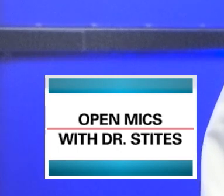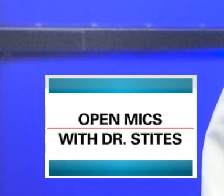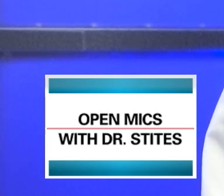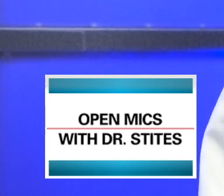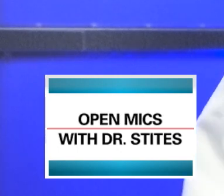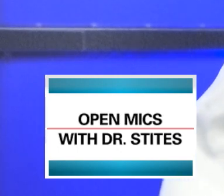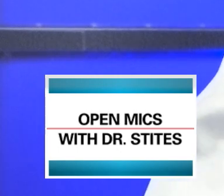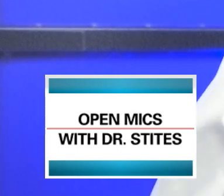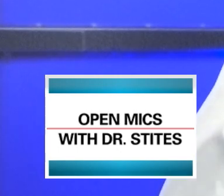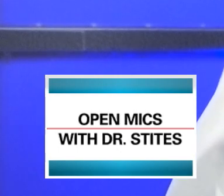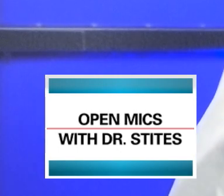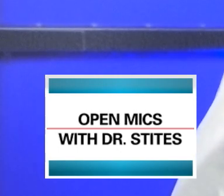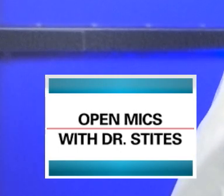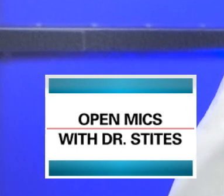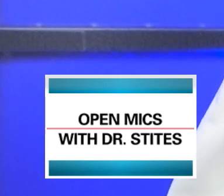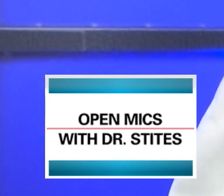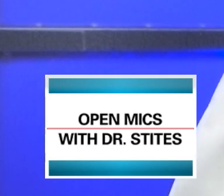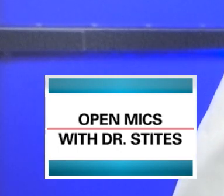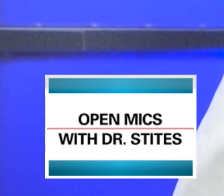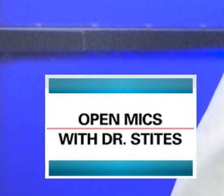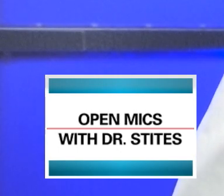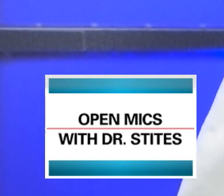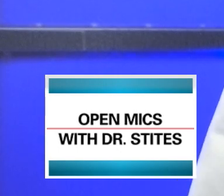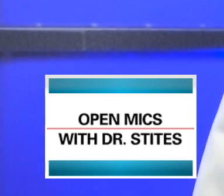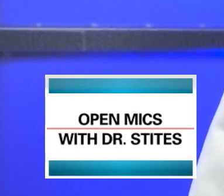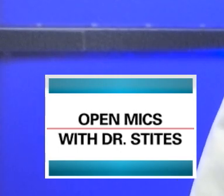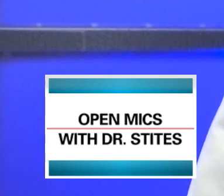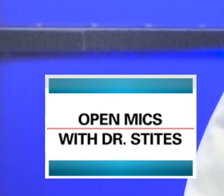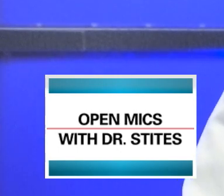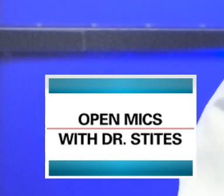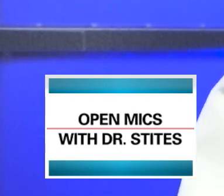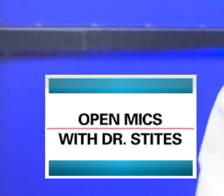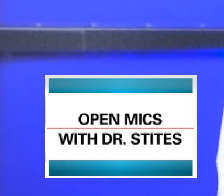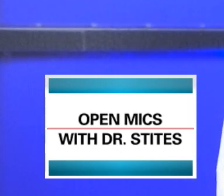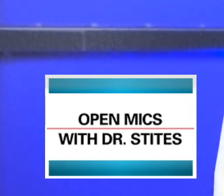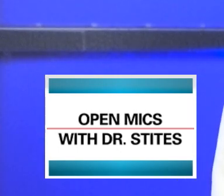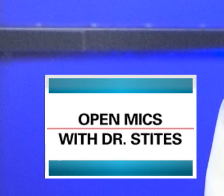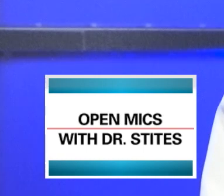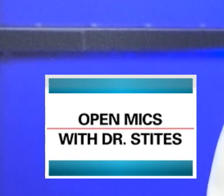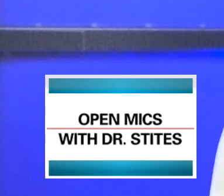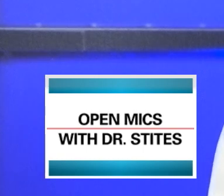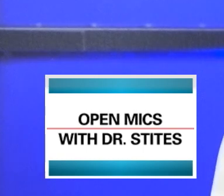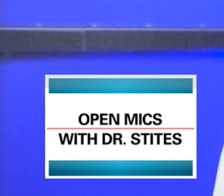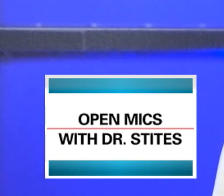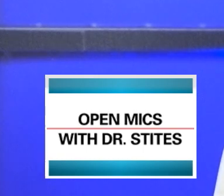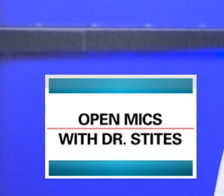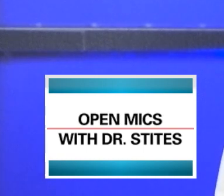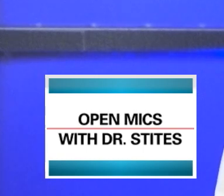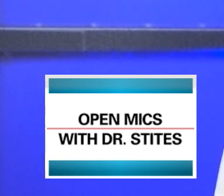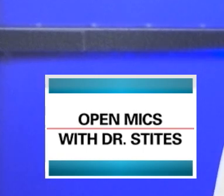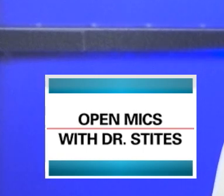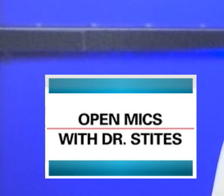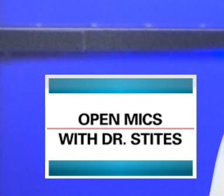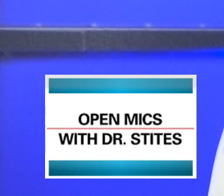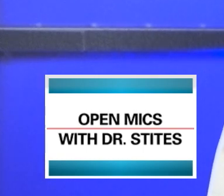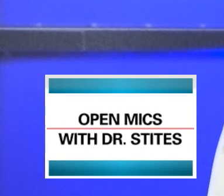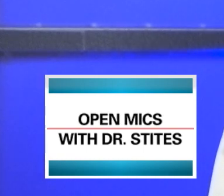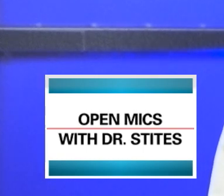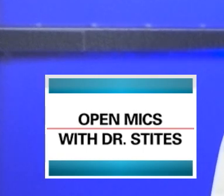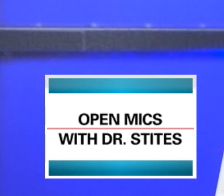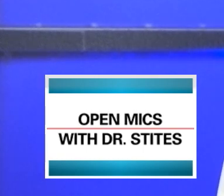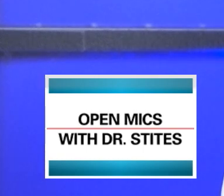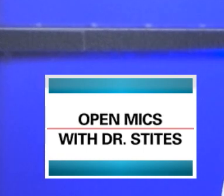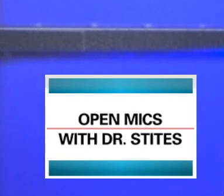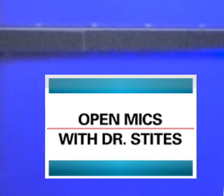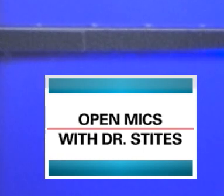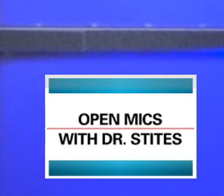local first, it became national first or regional first. And as a result, we became net exporters, and that hurt our patients. So